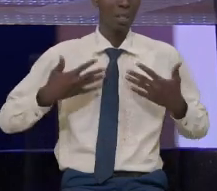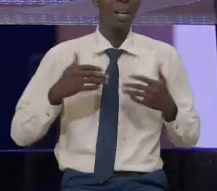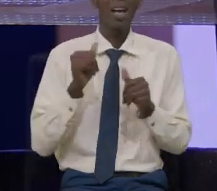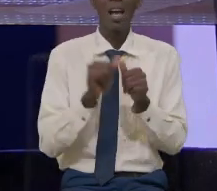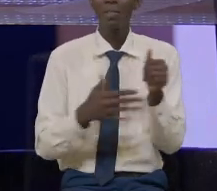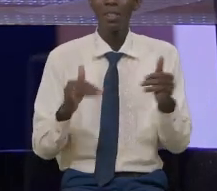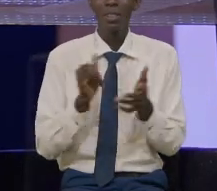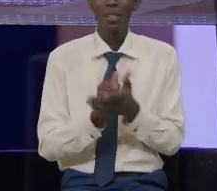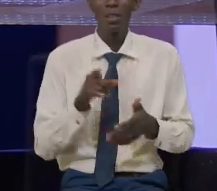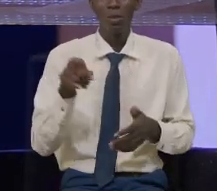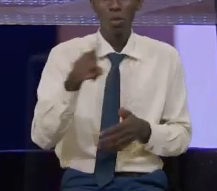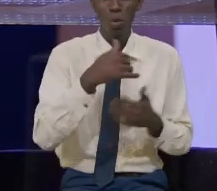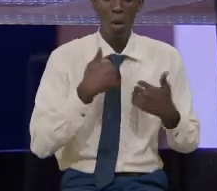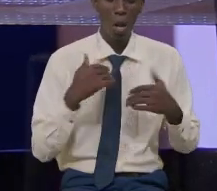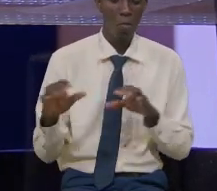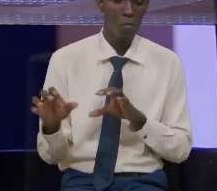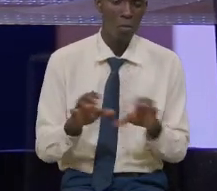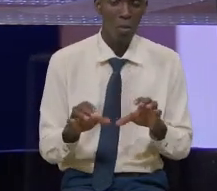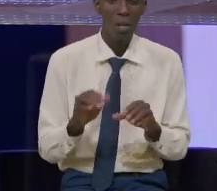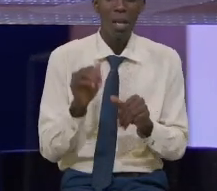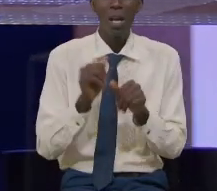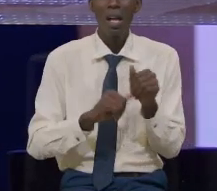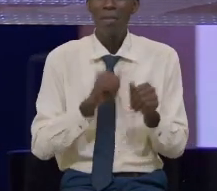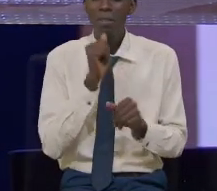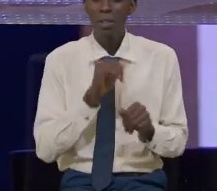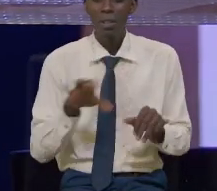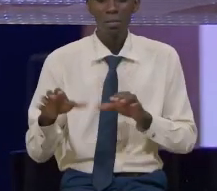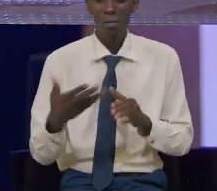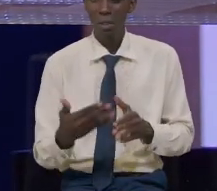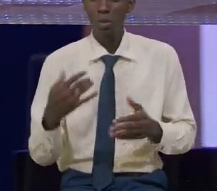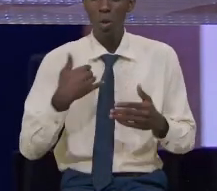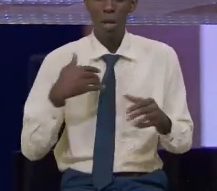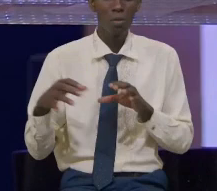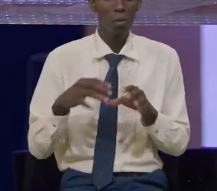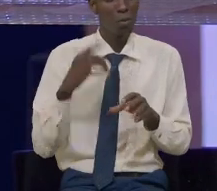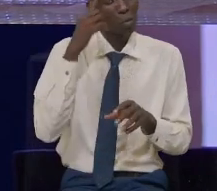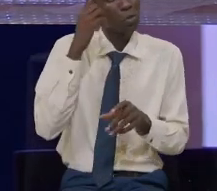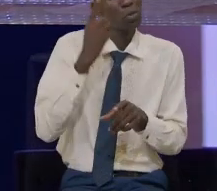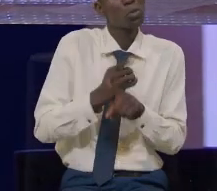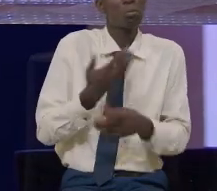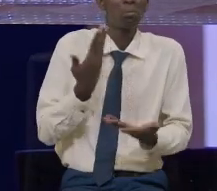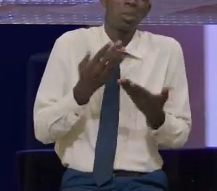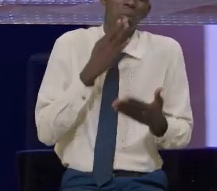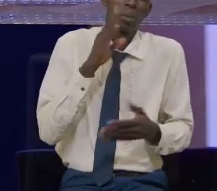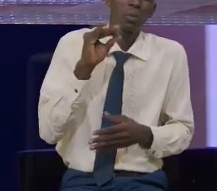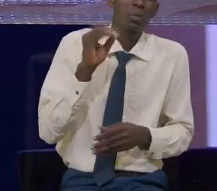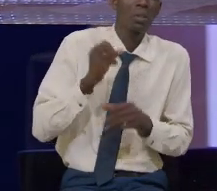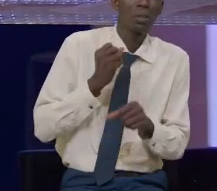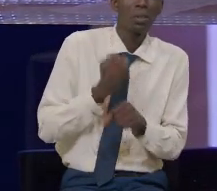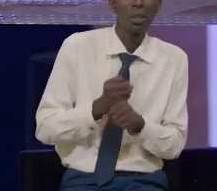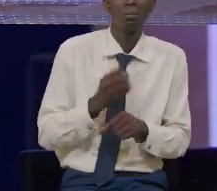done, every secret thing for just 50 years, 70 years,